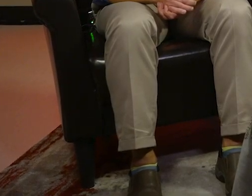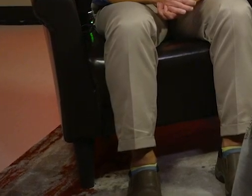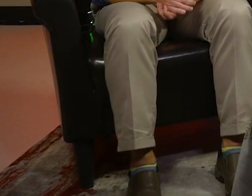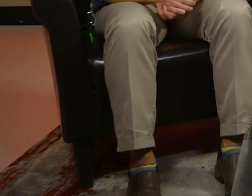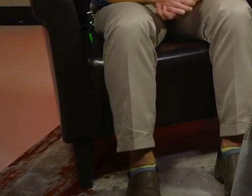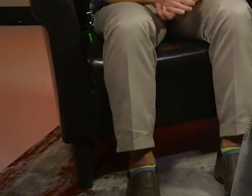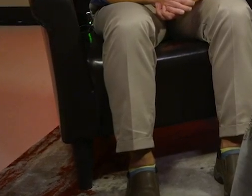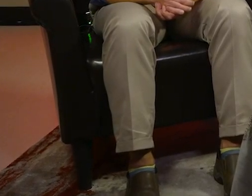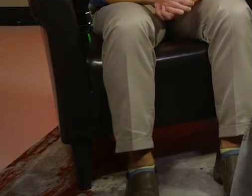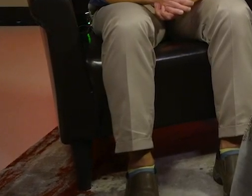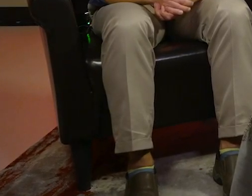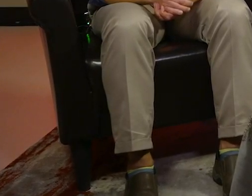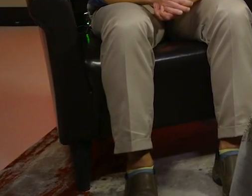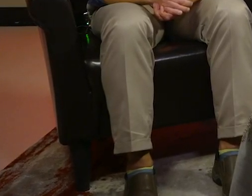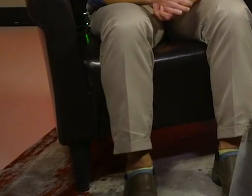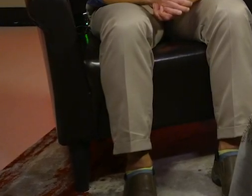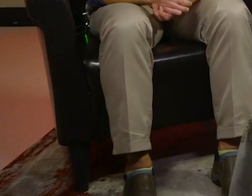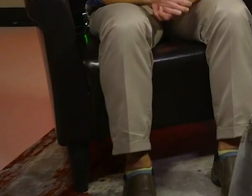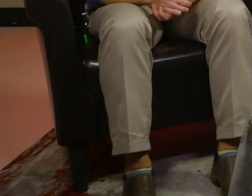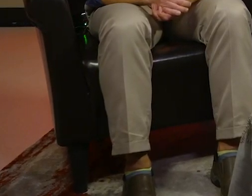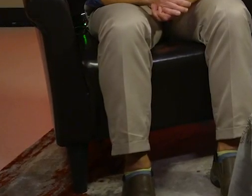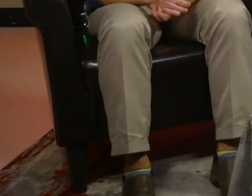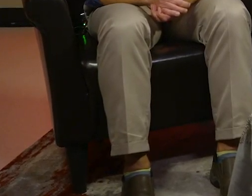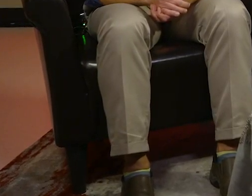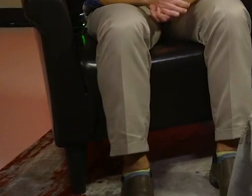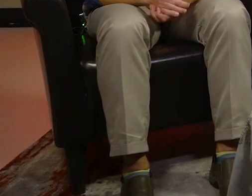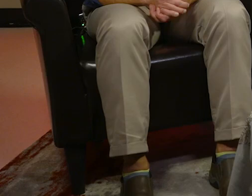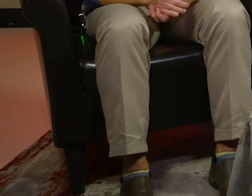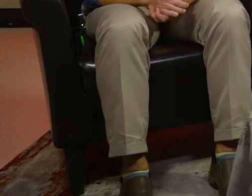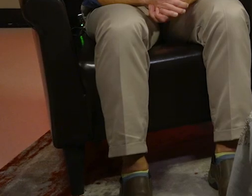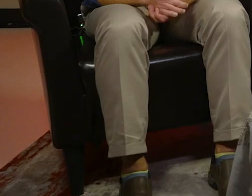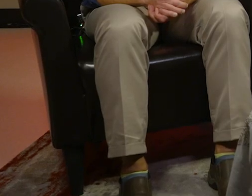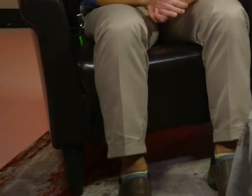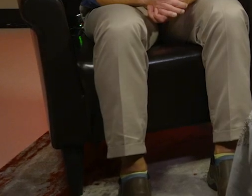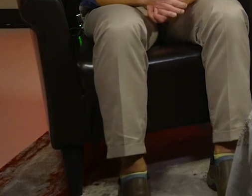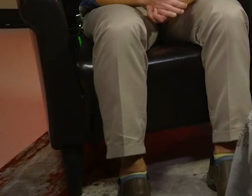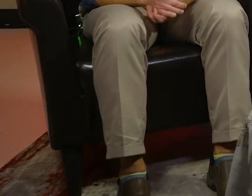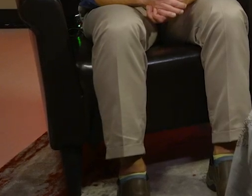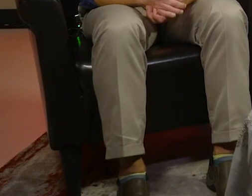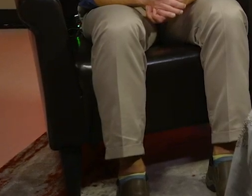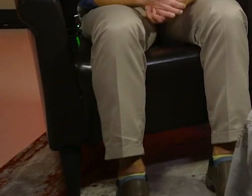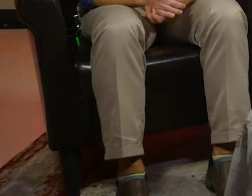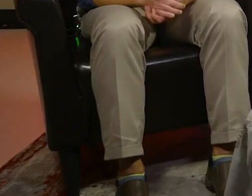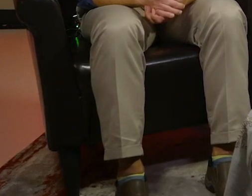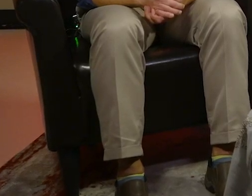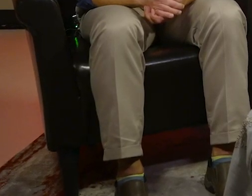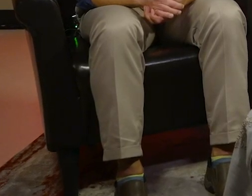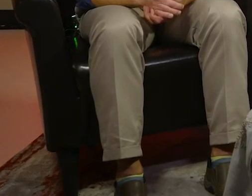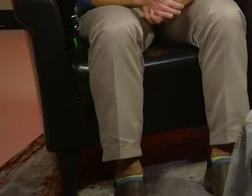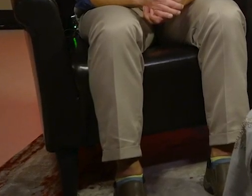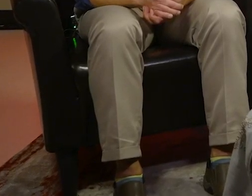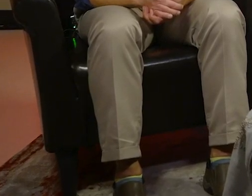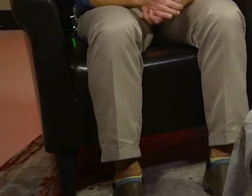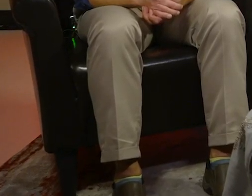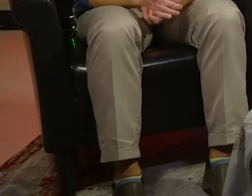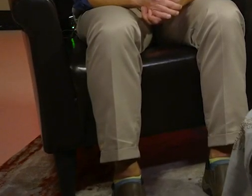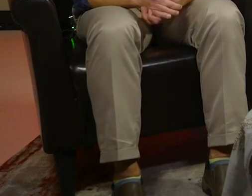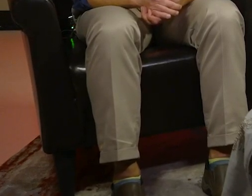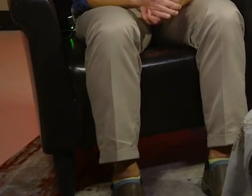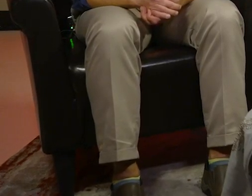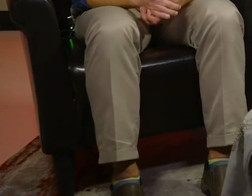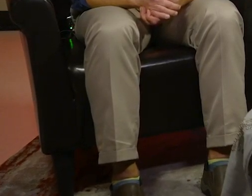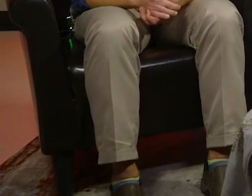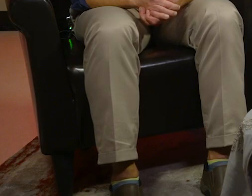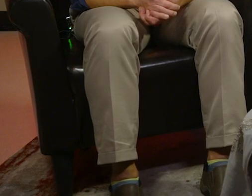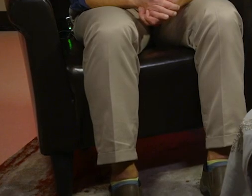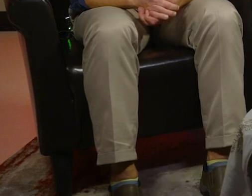you to enjoy while we are spending time with our families, and we hope you are spending quality time too. Okay, guys, do you remember little Hazel? Oh,